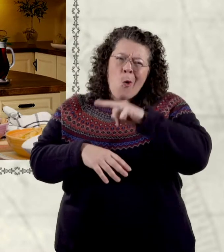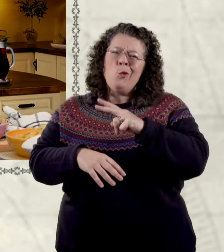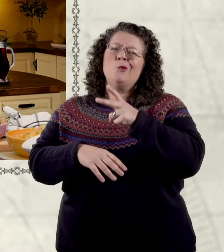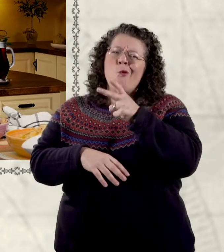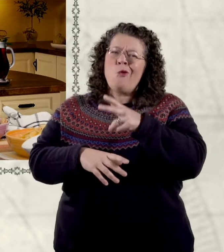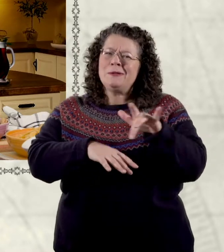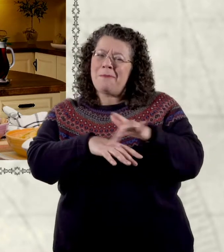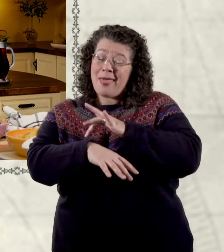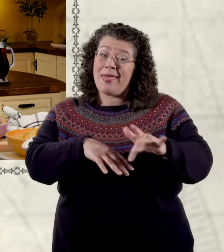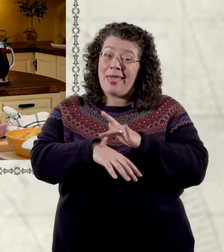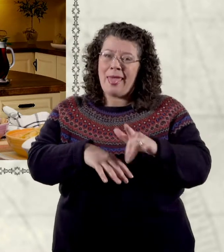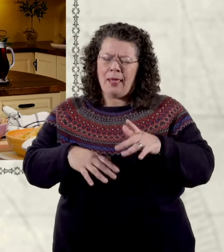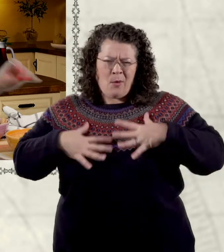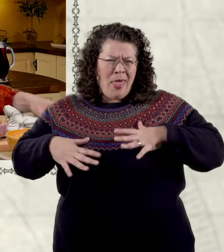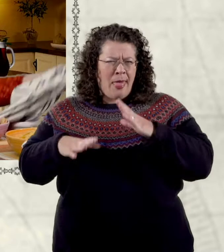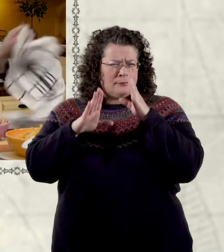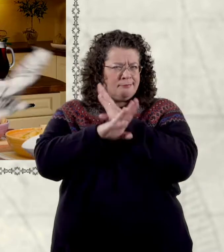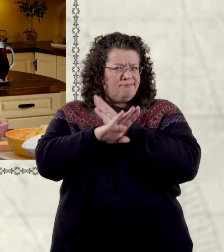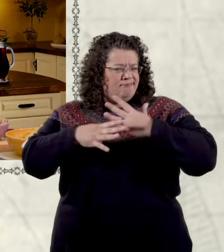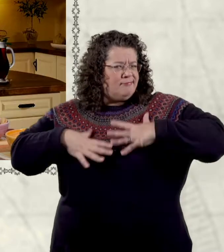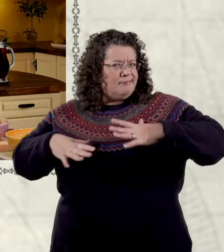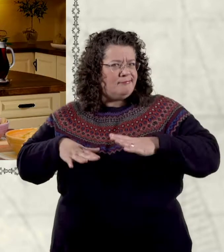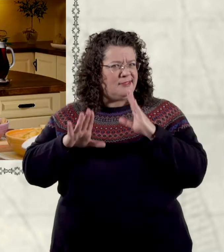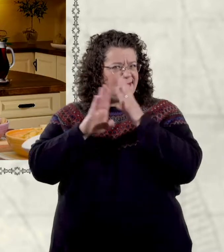plays, wearing disguises.